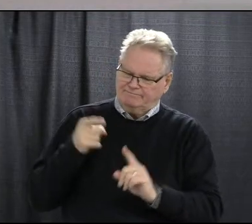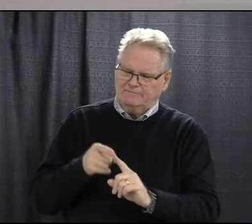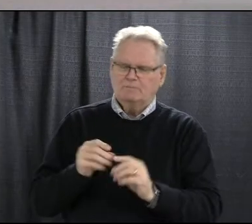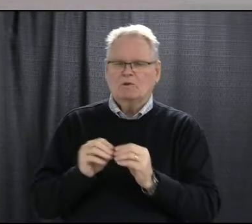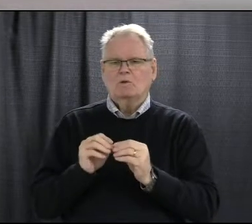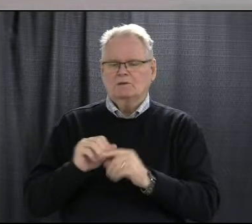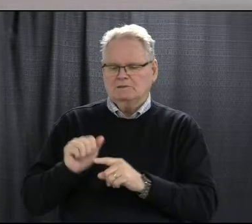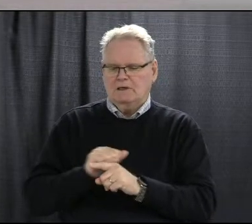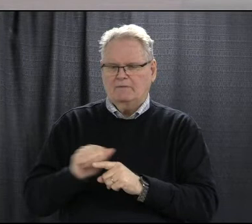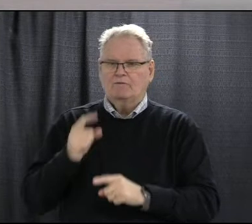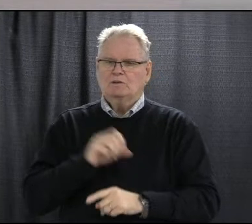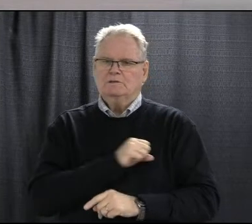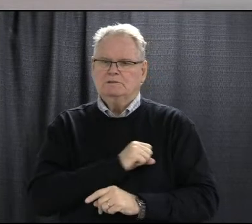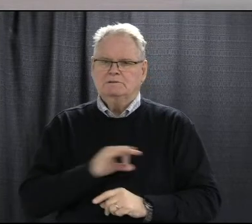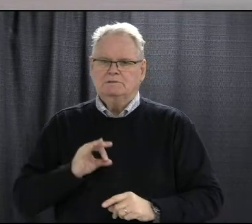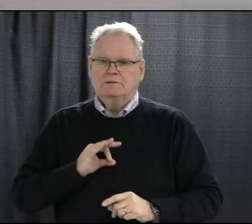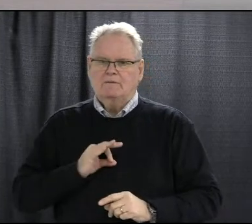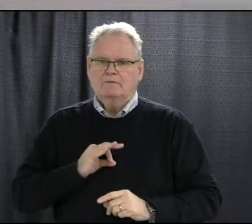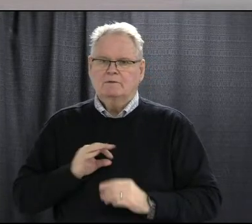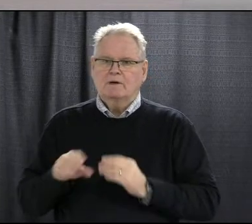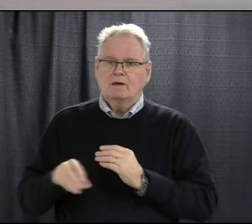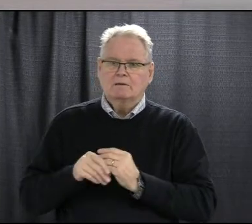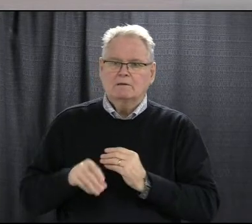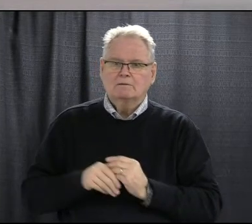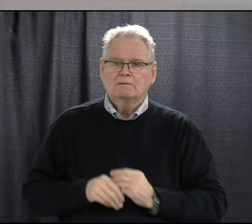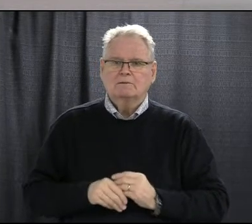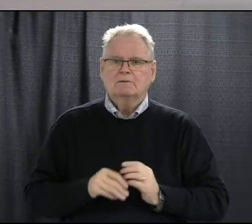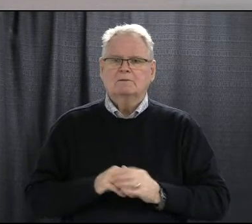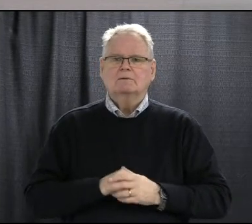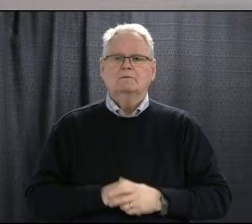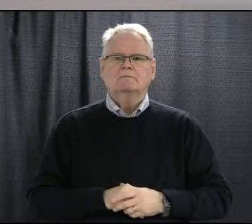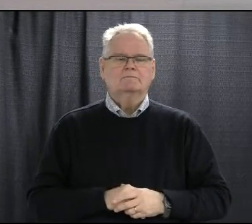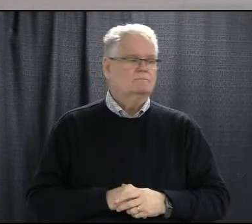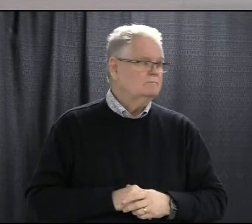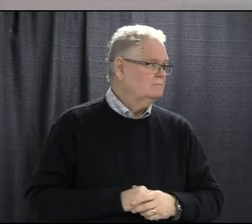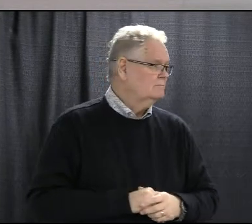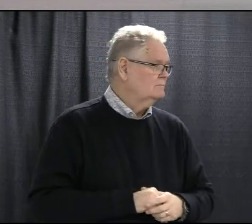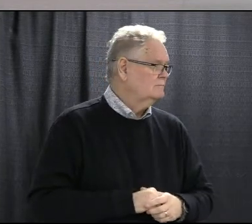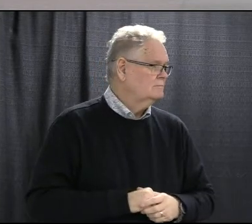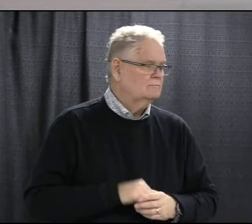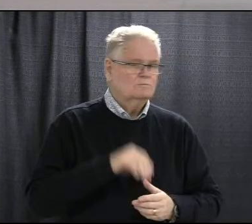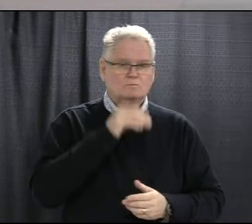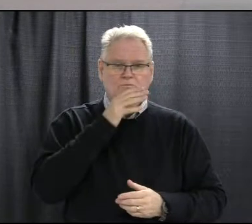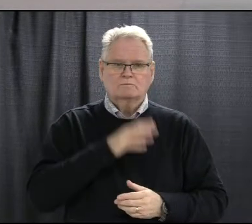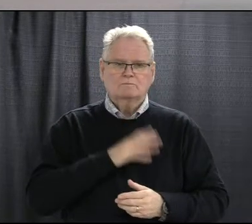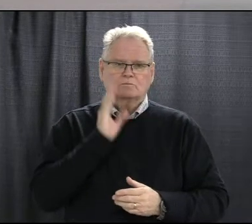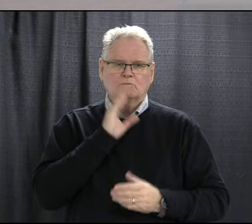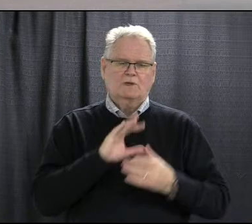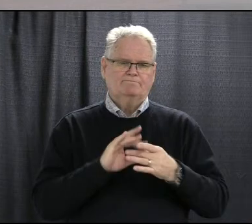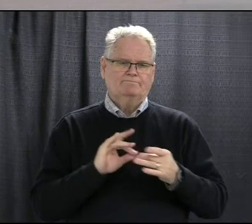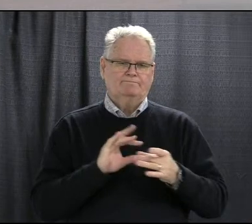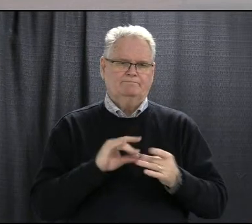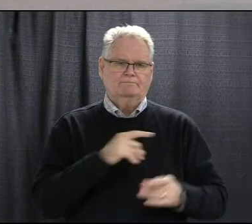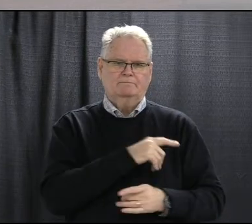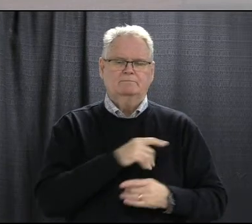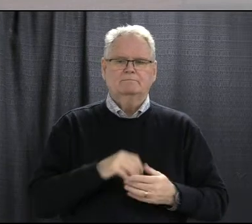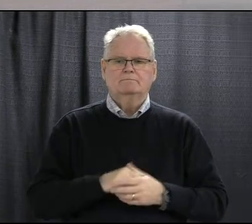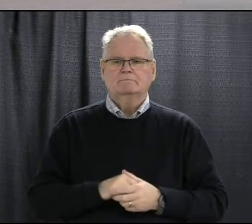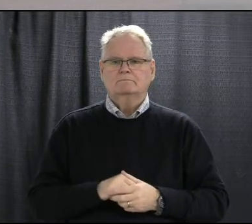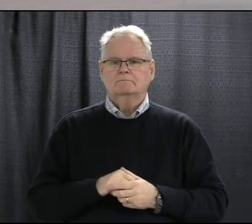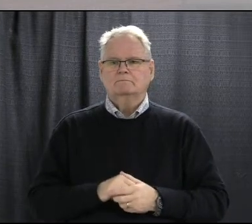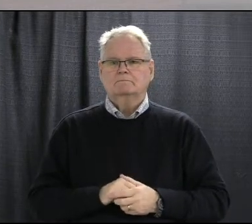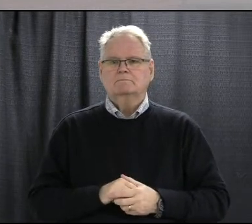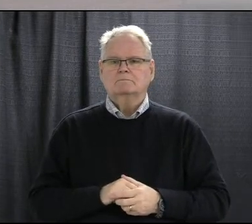to expand on that. Thanks. Yeah, I'll probably just add that it's a multidisciplinary approach for frail older adults, so it's a team